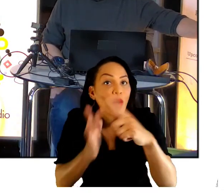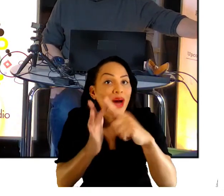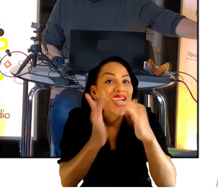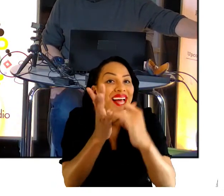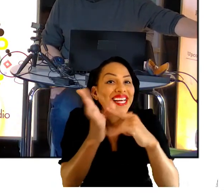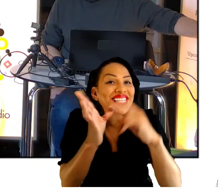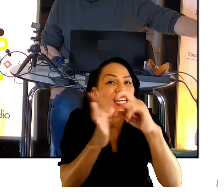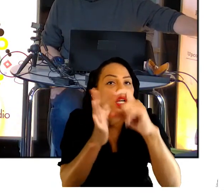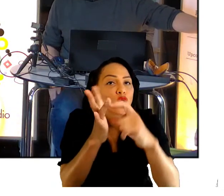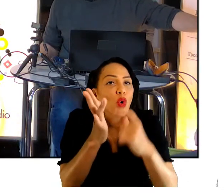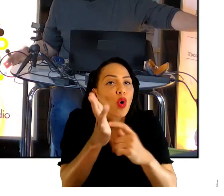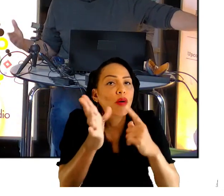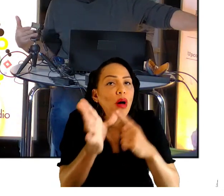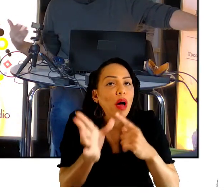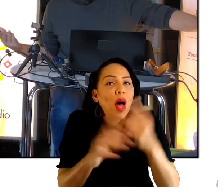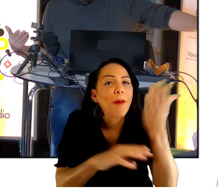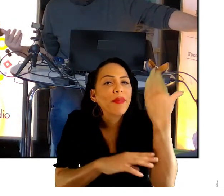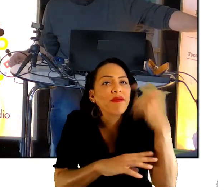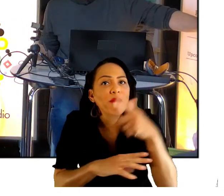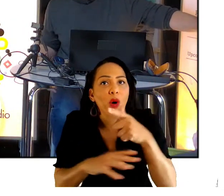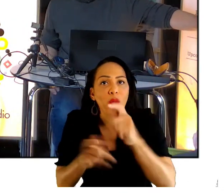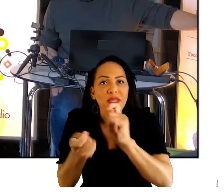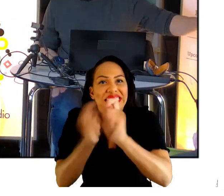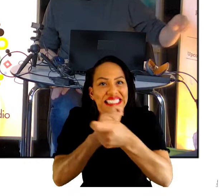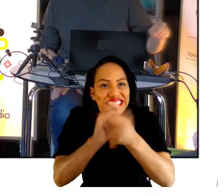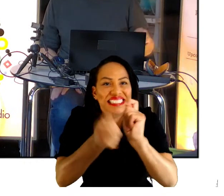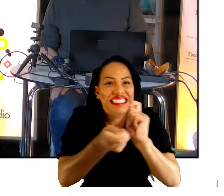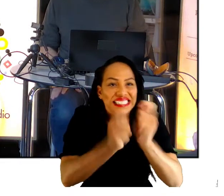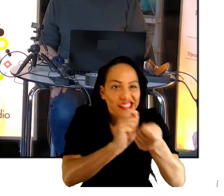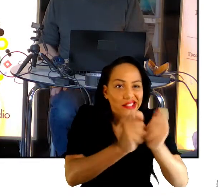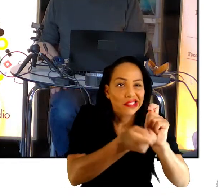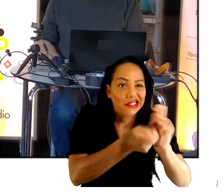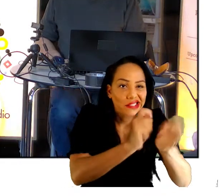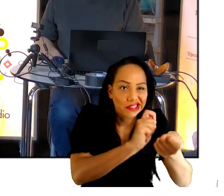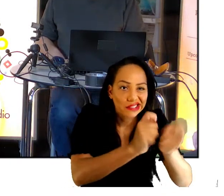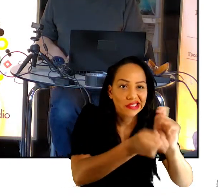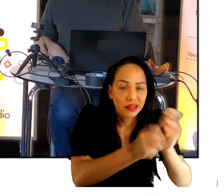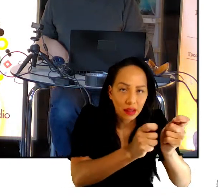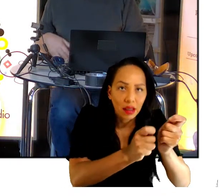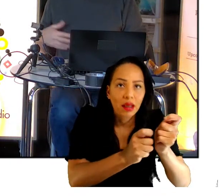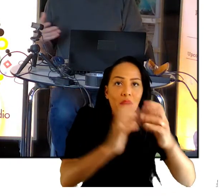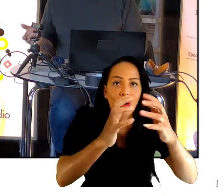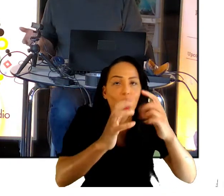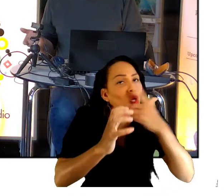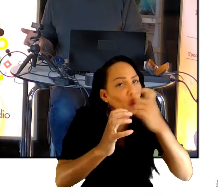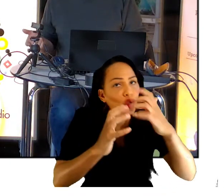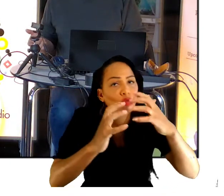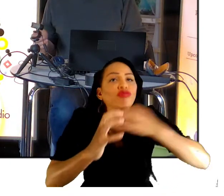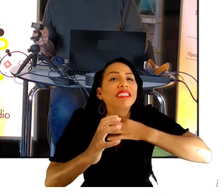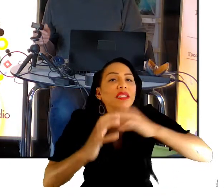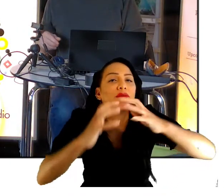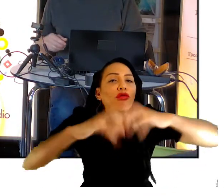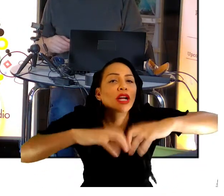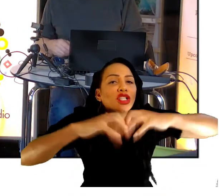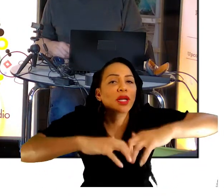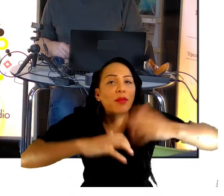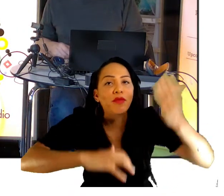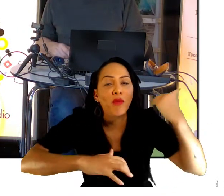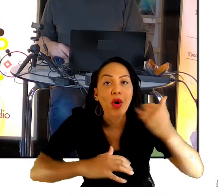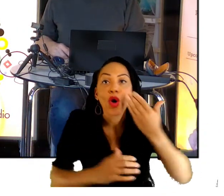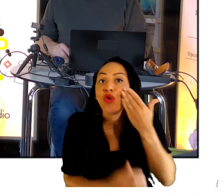bit fickle. In fact, we had to build a bit into the show in case the program crashed. But the latest version, version 3, is very